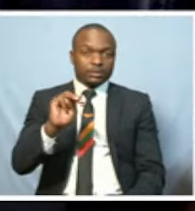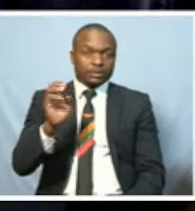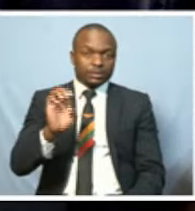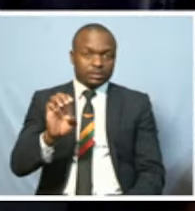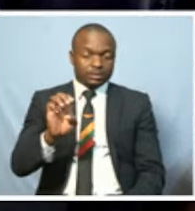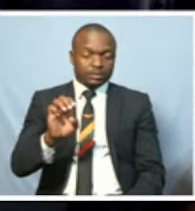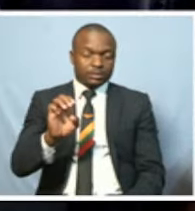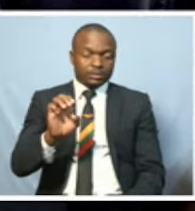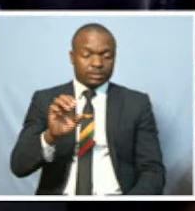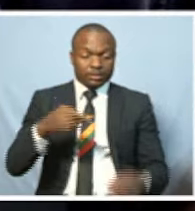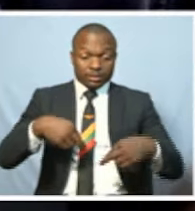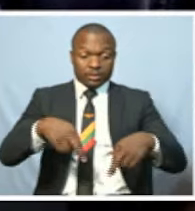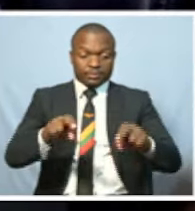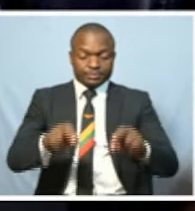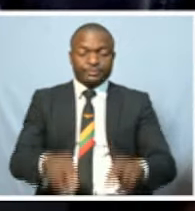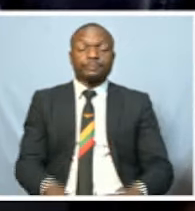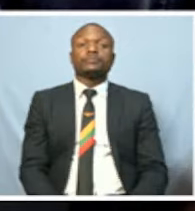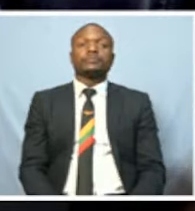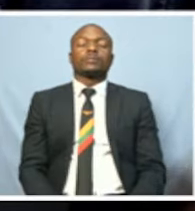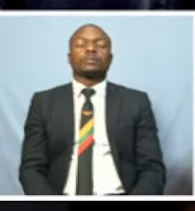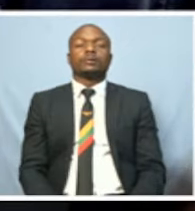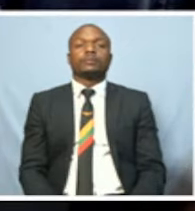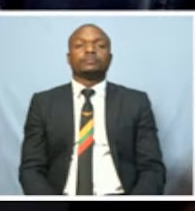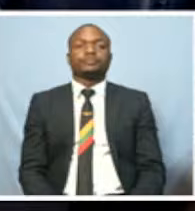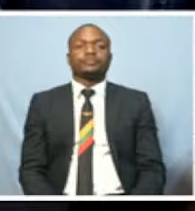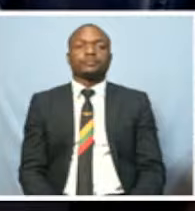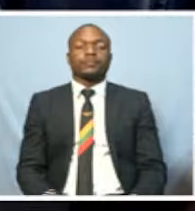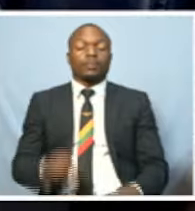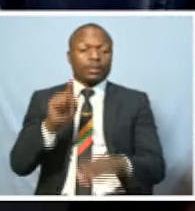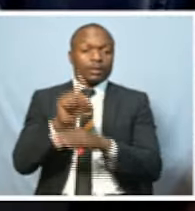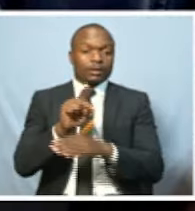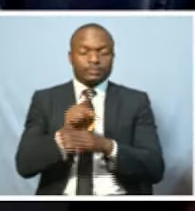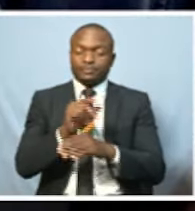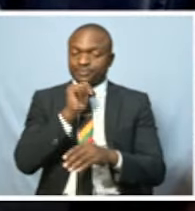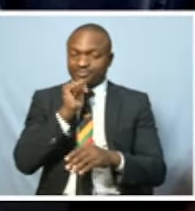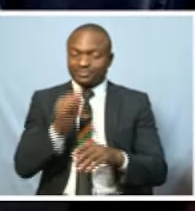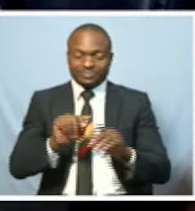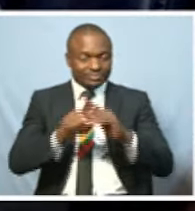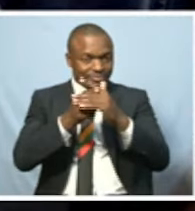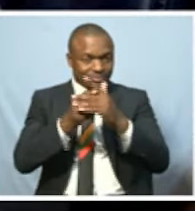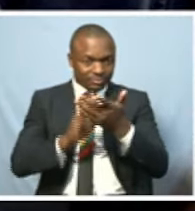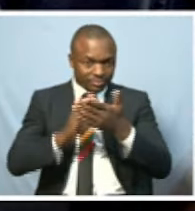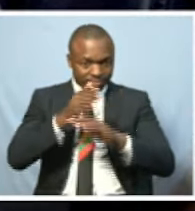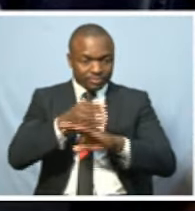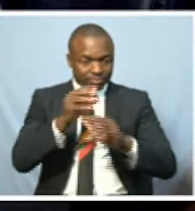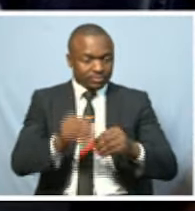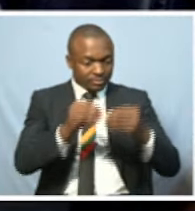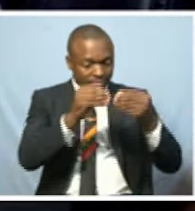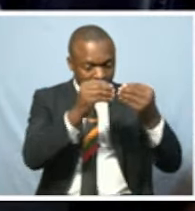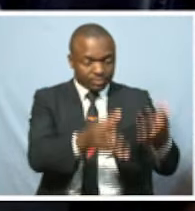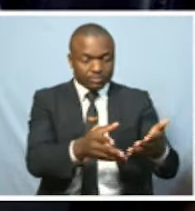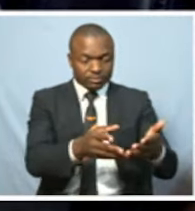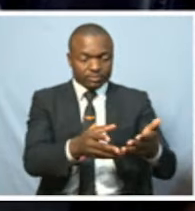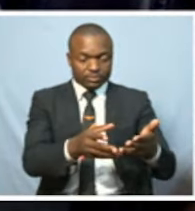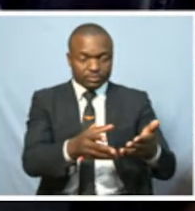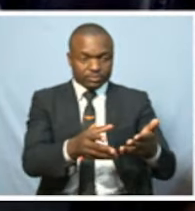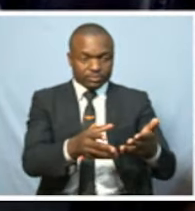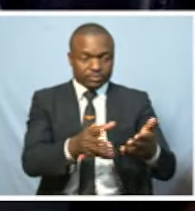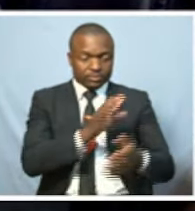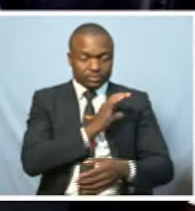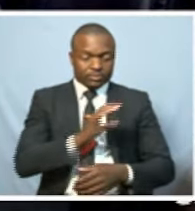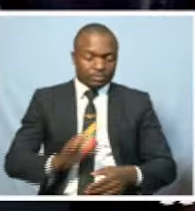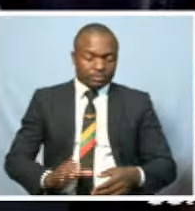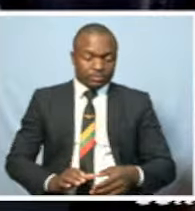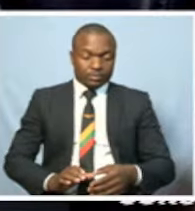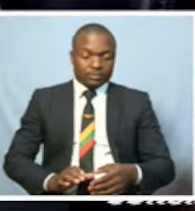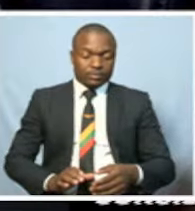Magoza Road, also is saying the project did not commence after award of the successful bidder